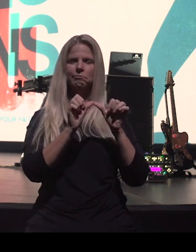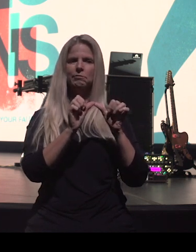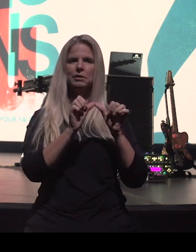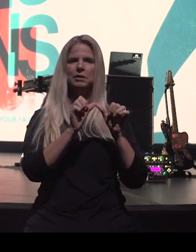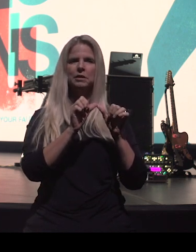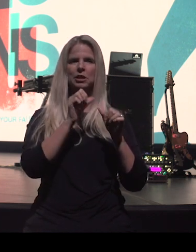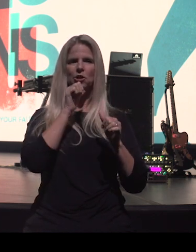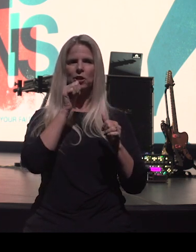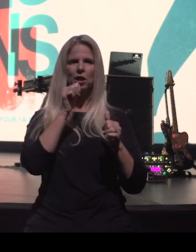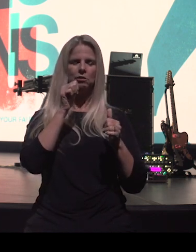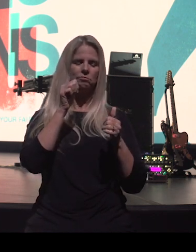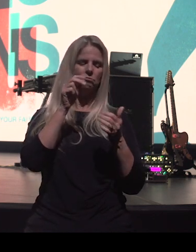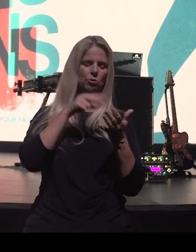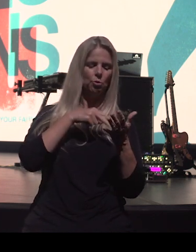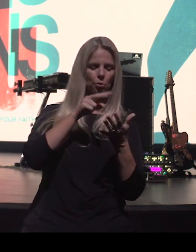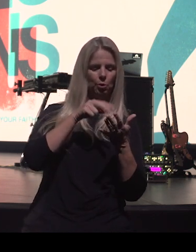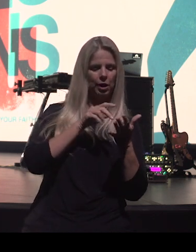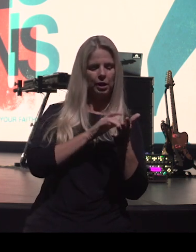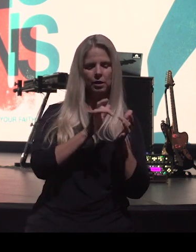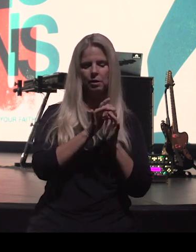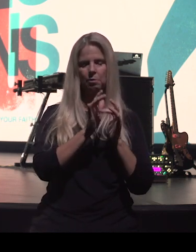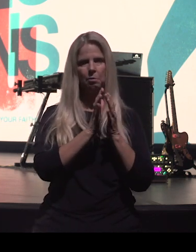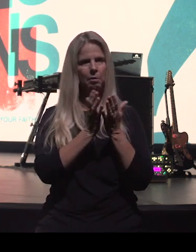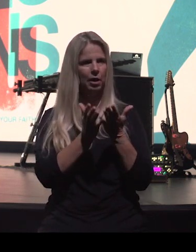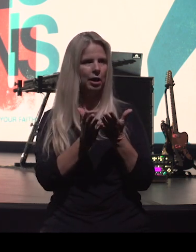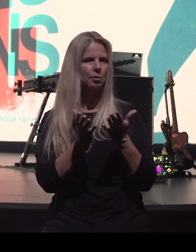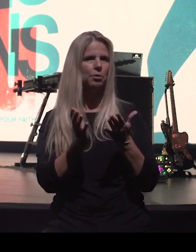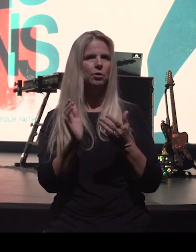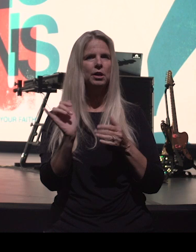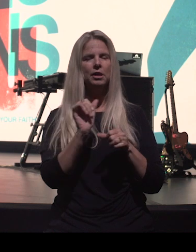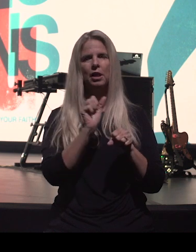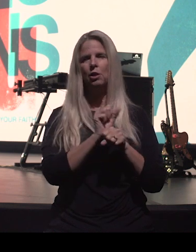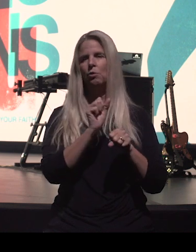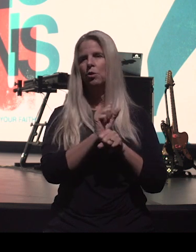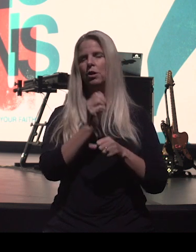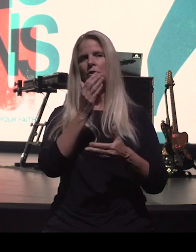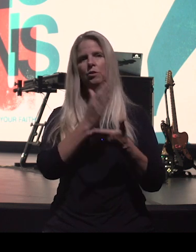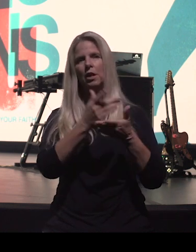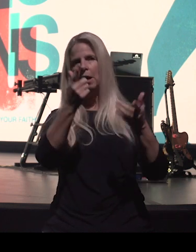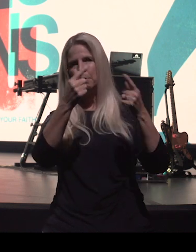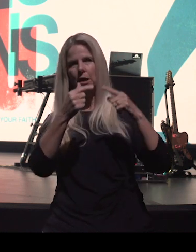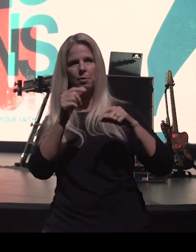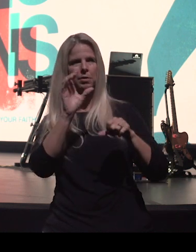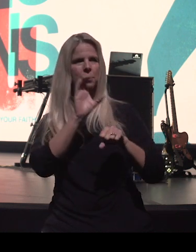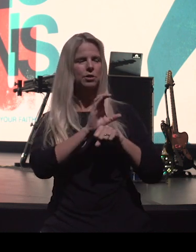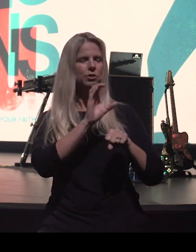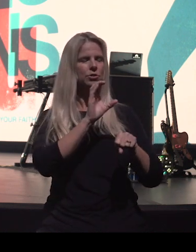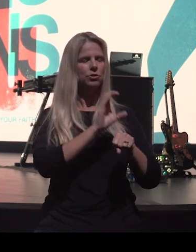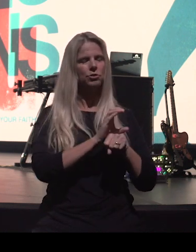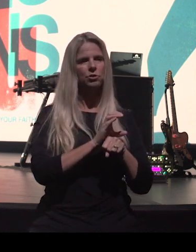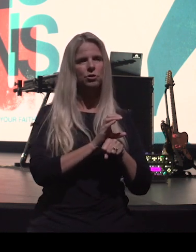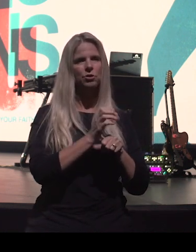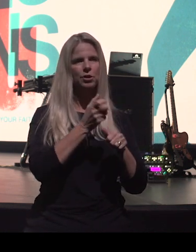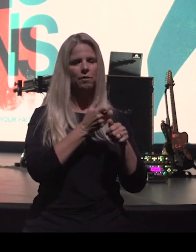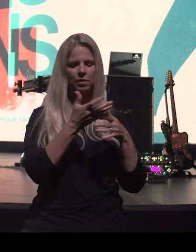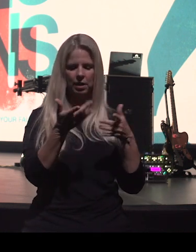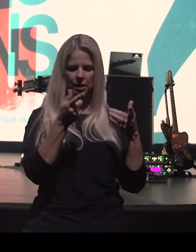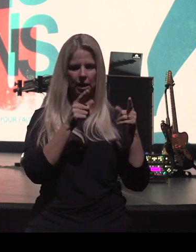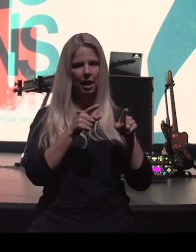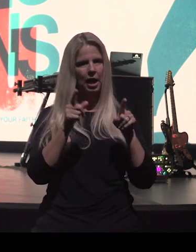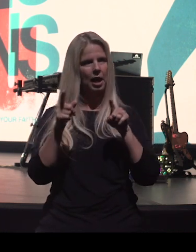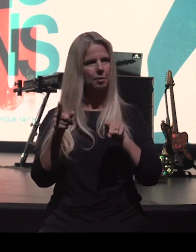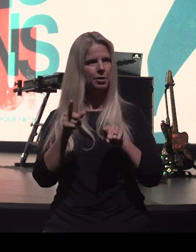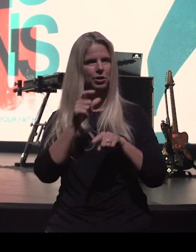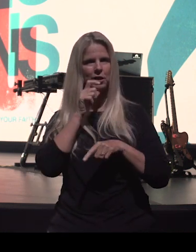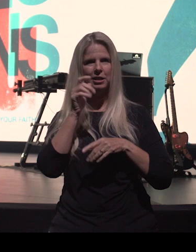like a chore. You didn't even get anything out of it. And you stopped coming to church. You just kind of, other things got in the way. And when it came to sharing your faith,